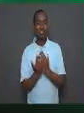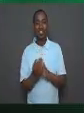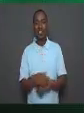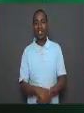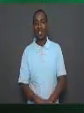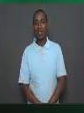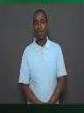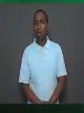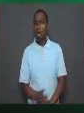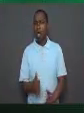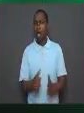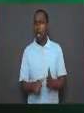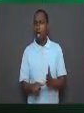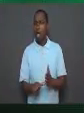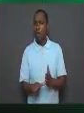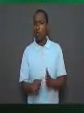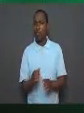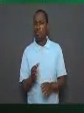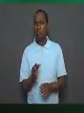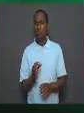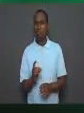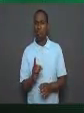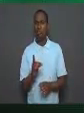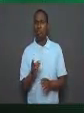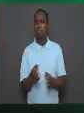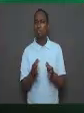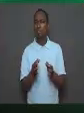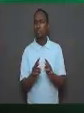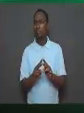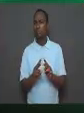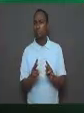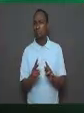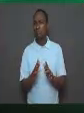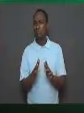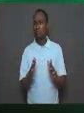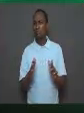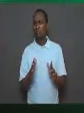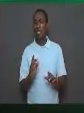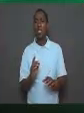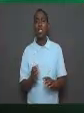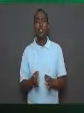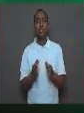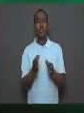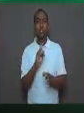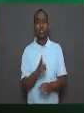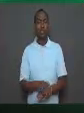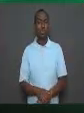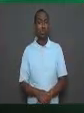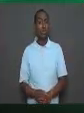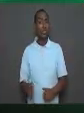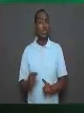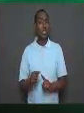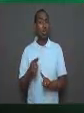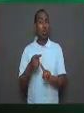Amoebic dysentery is a severe form of dysentery, which may stay for months and